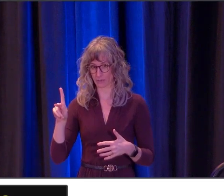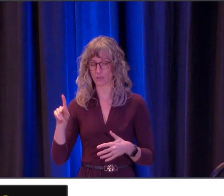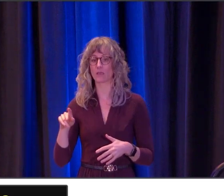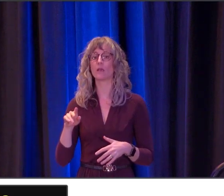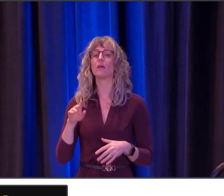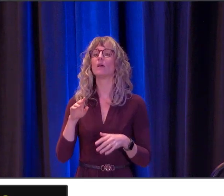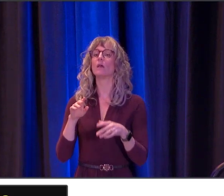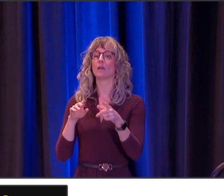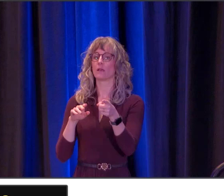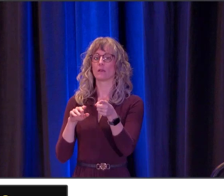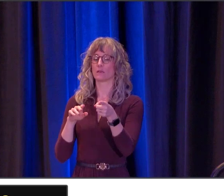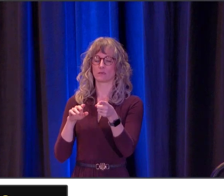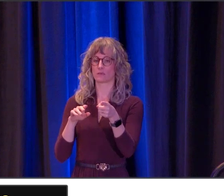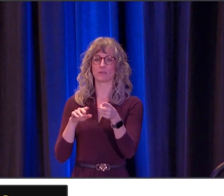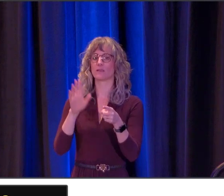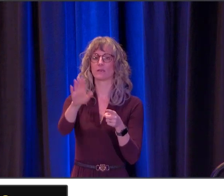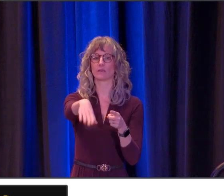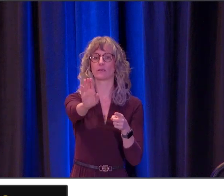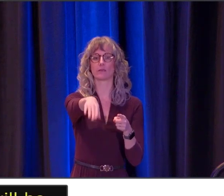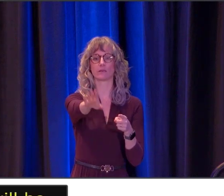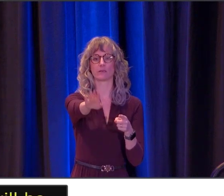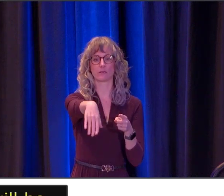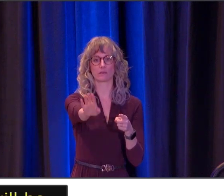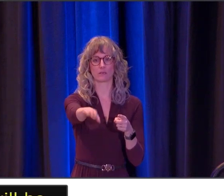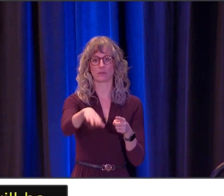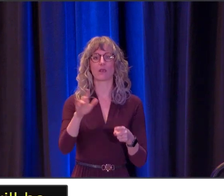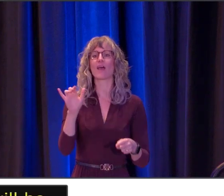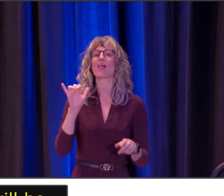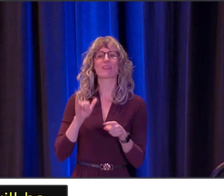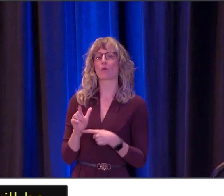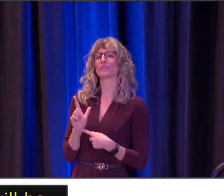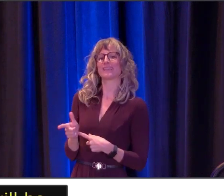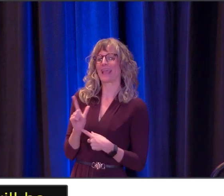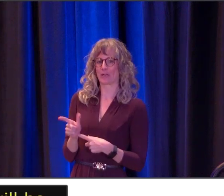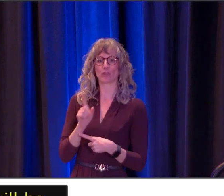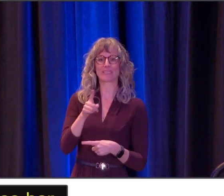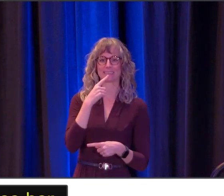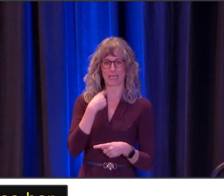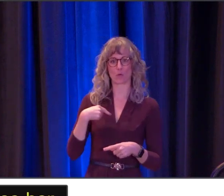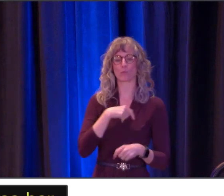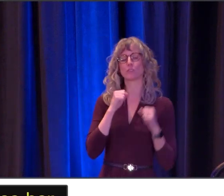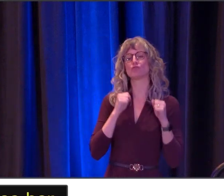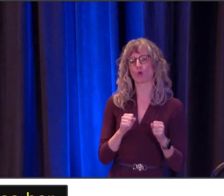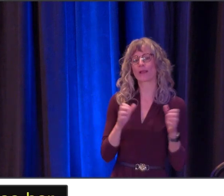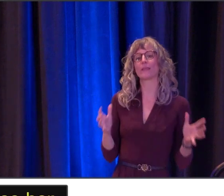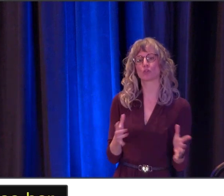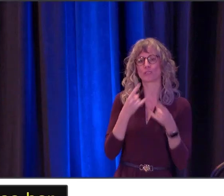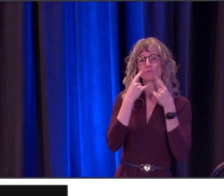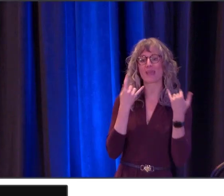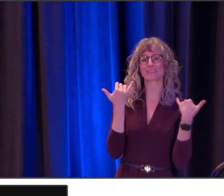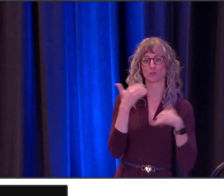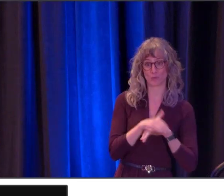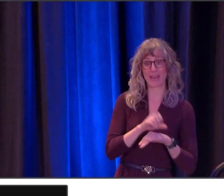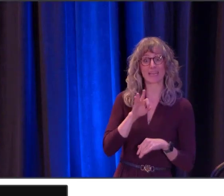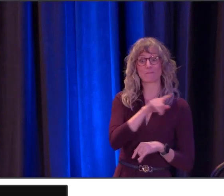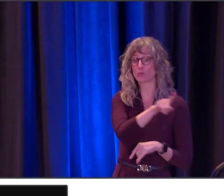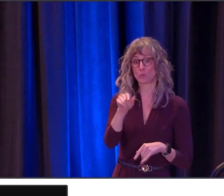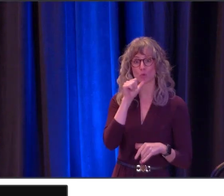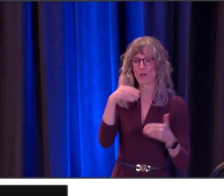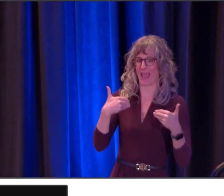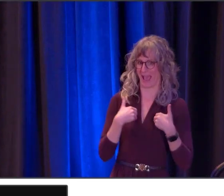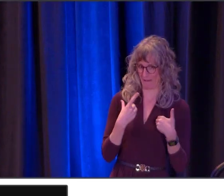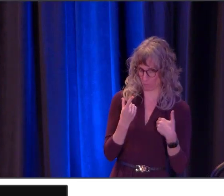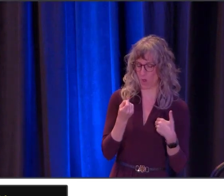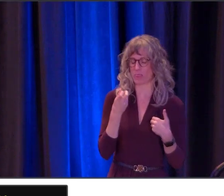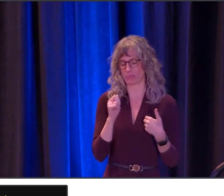see her and get the booklets and share information about your visits if you haven't shared those already with your regional reps as